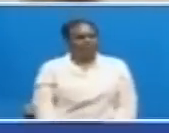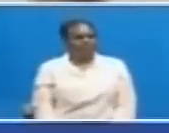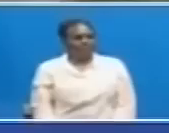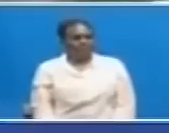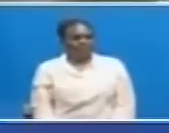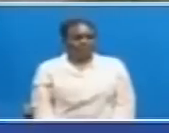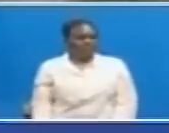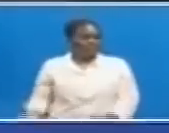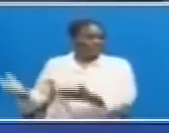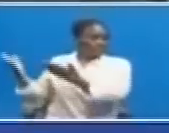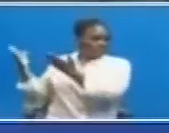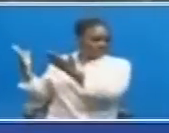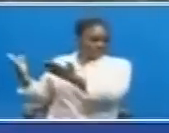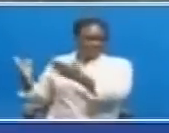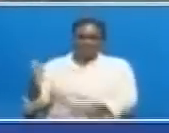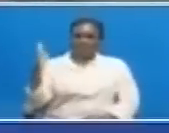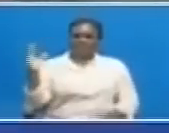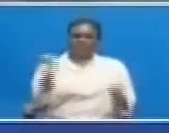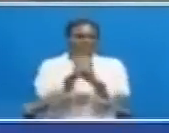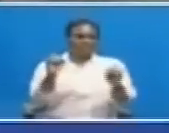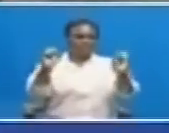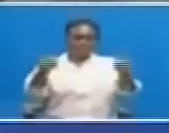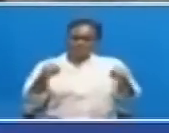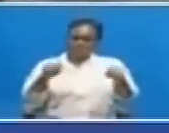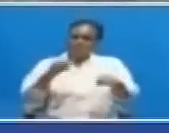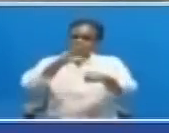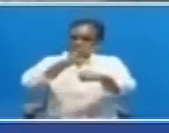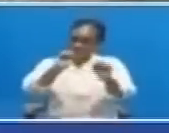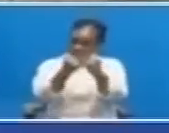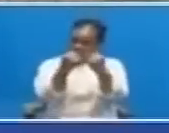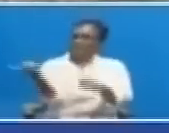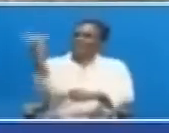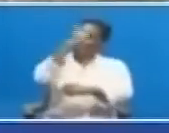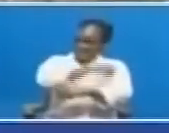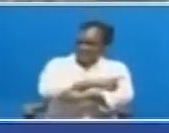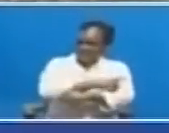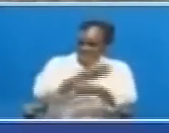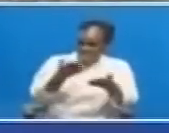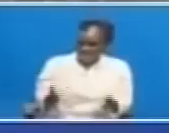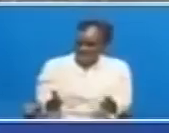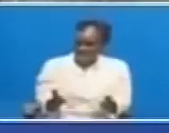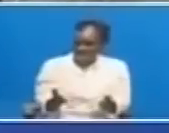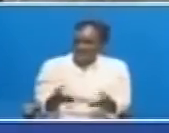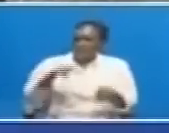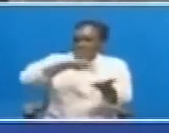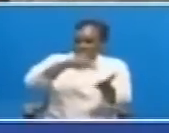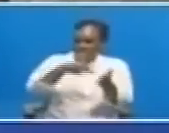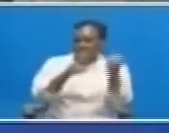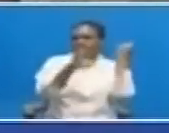Tendo kama hili la insecurity likiweza kupatikana mchana estate kama hii basi katika nchi